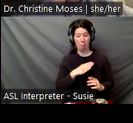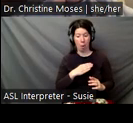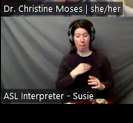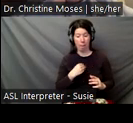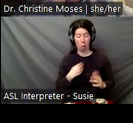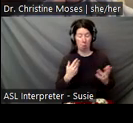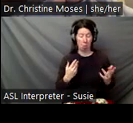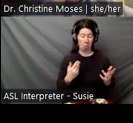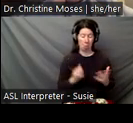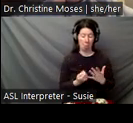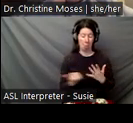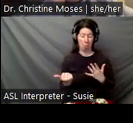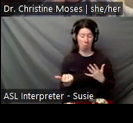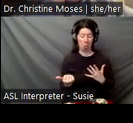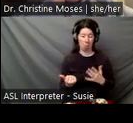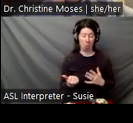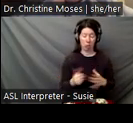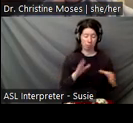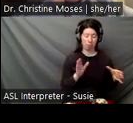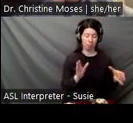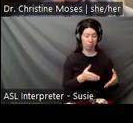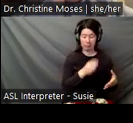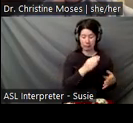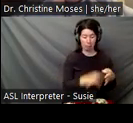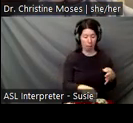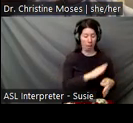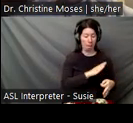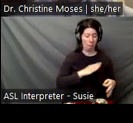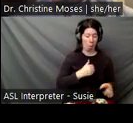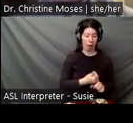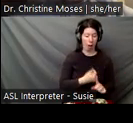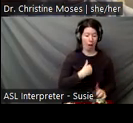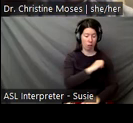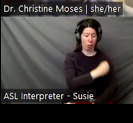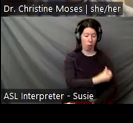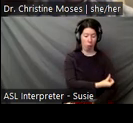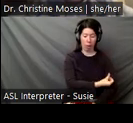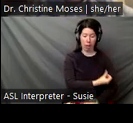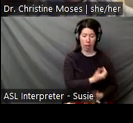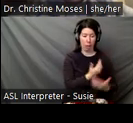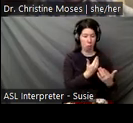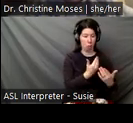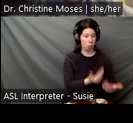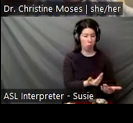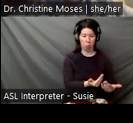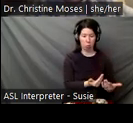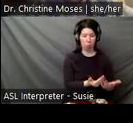that the board has the authority to request that board staff